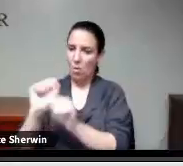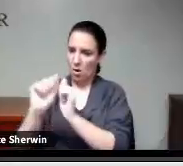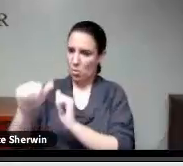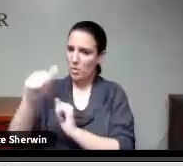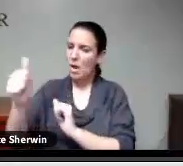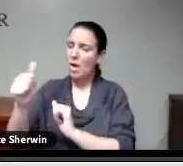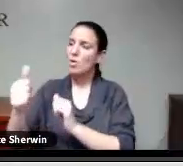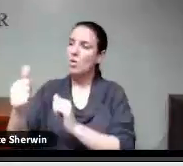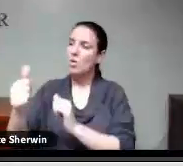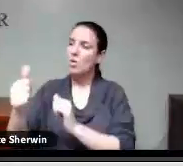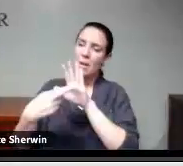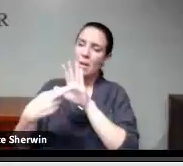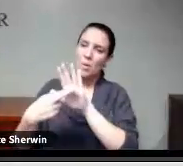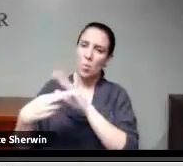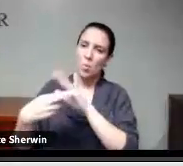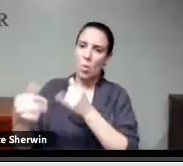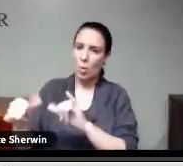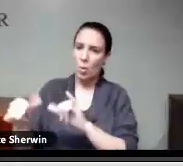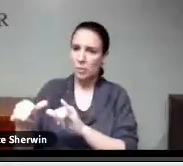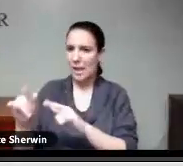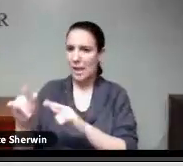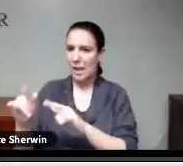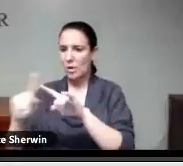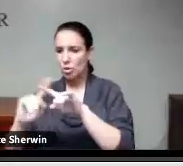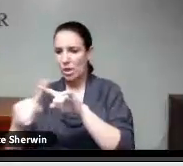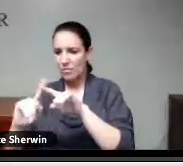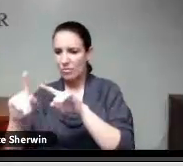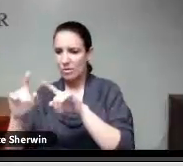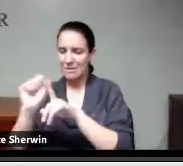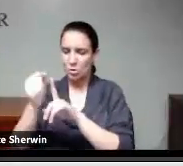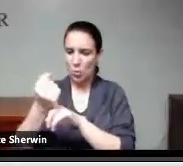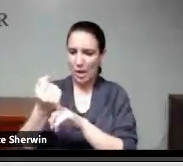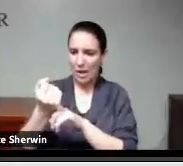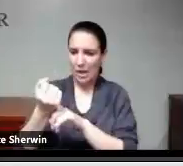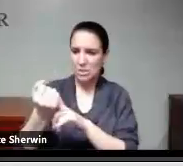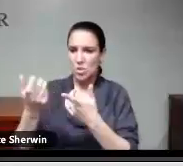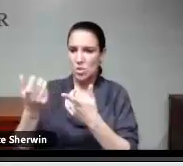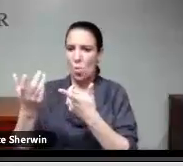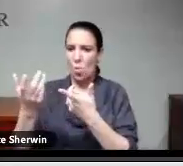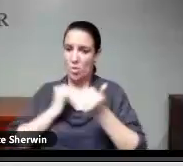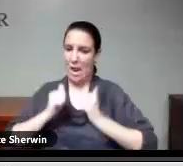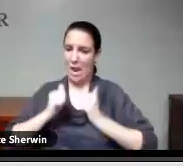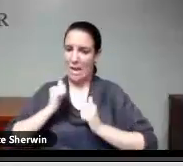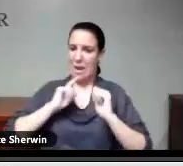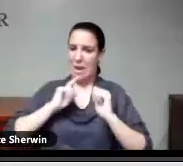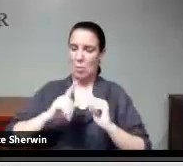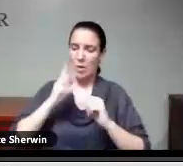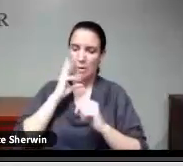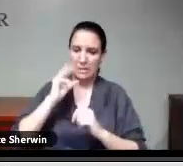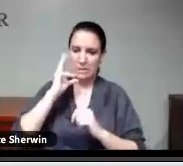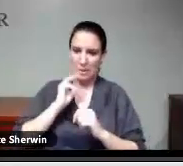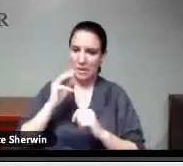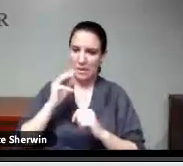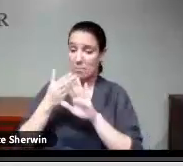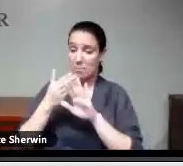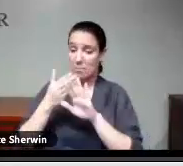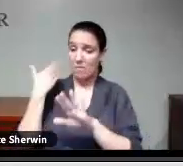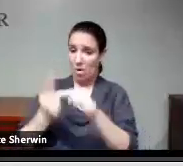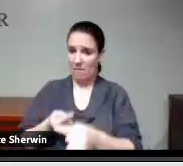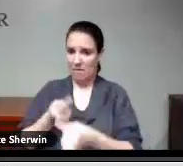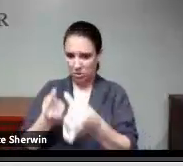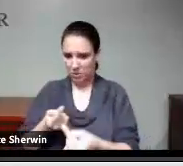role playing or some scenarios where they're playing out a real experience that they've struggled with or been confronted